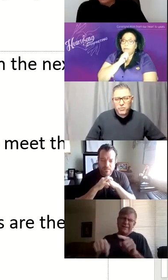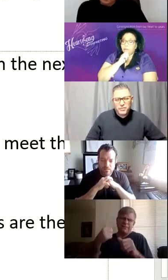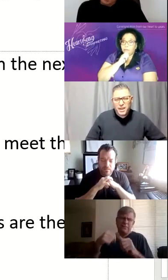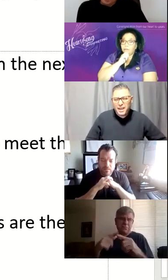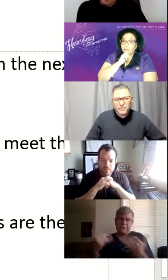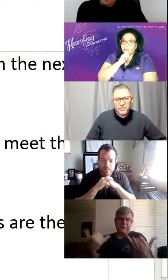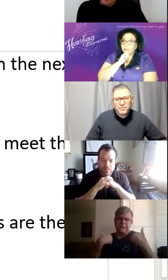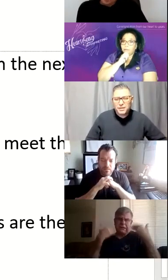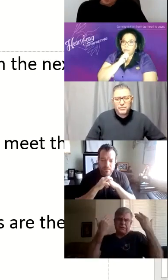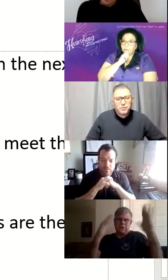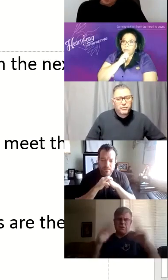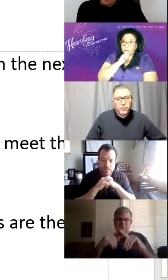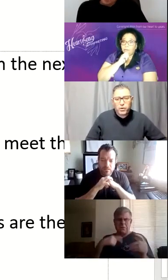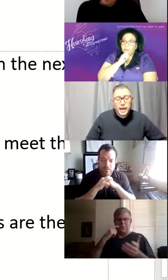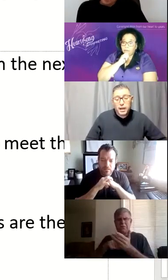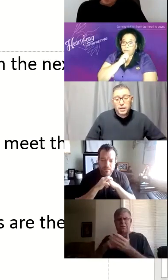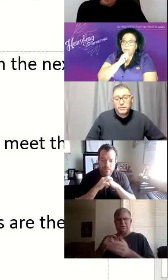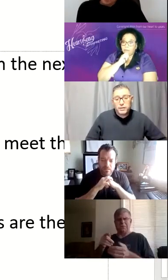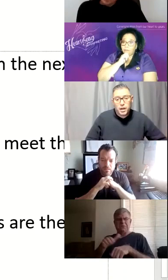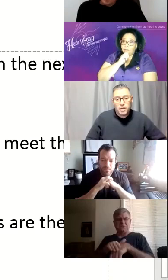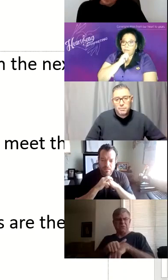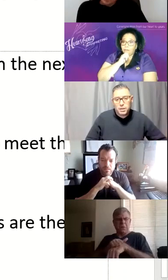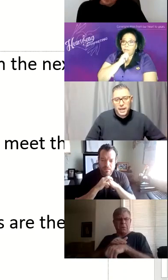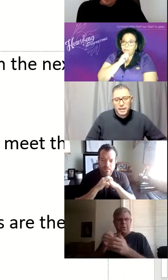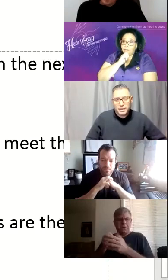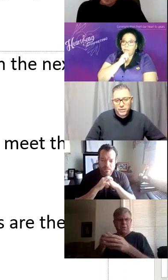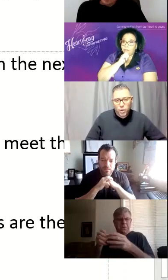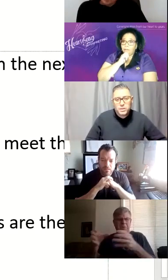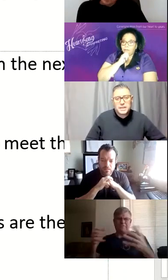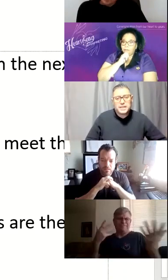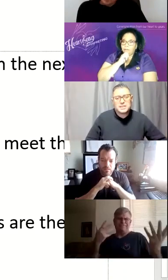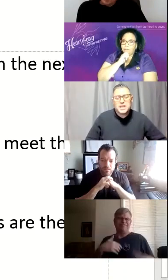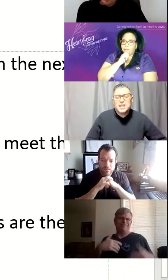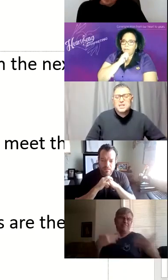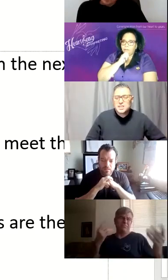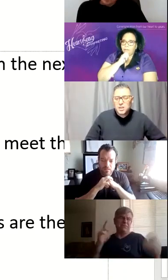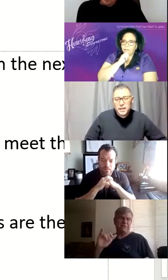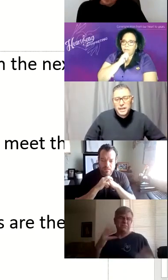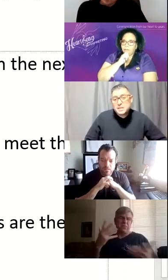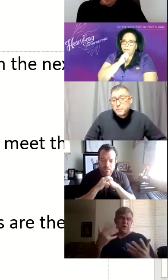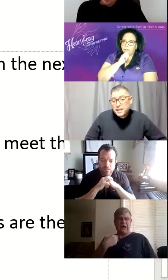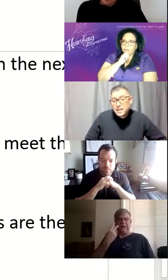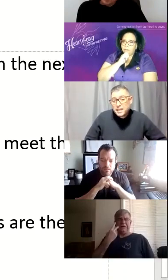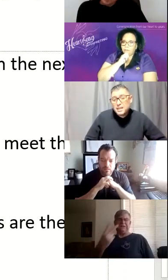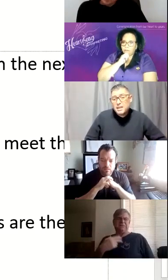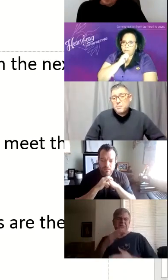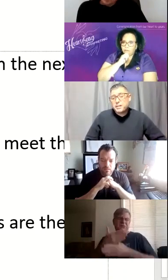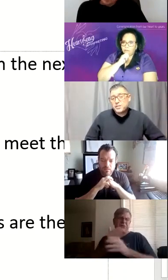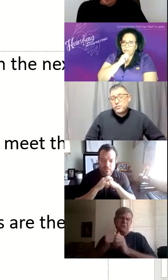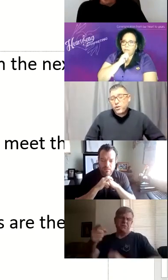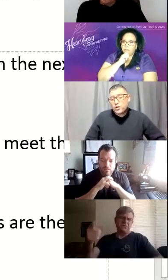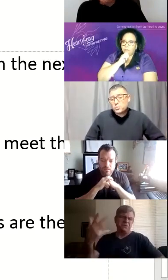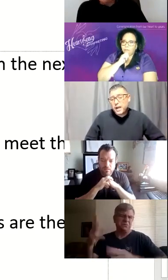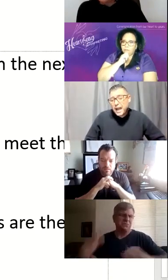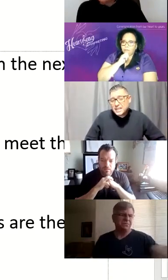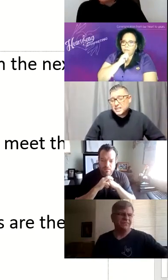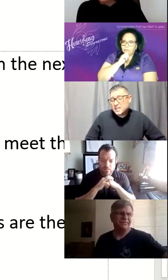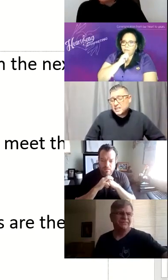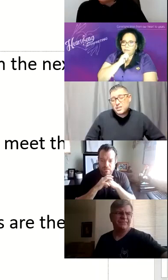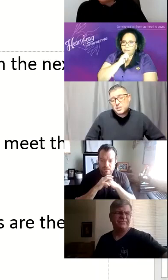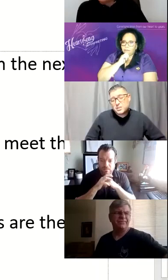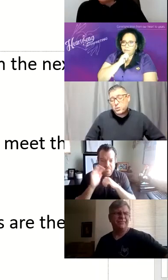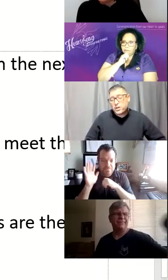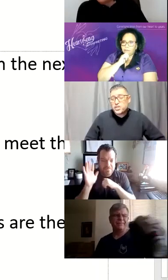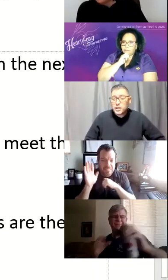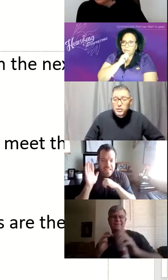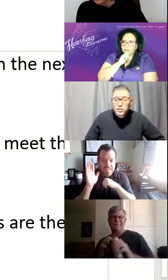had 45, 50 different before, and now I don't even know how many we have, but I've noticed that it's slowly expanding. But as far as what I see,